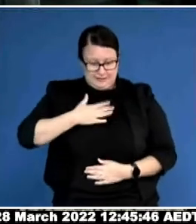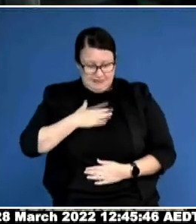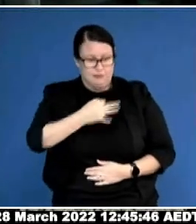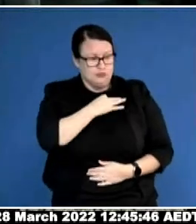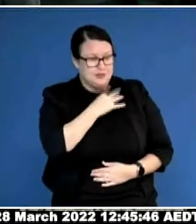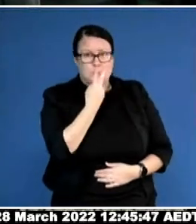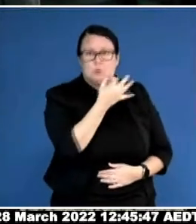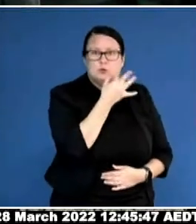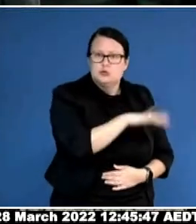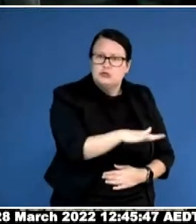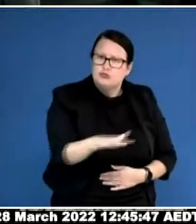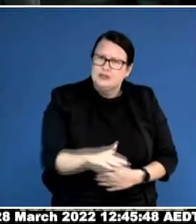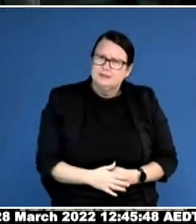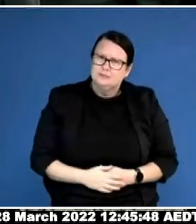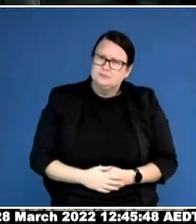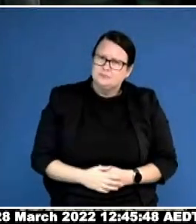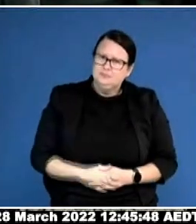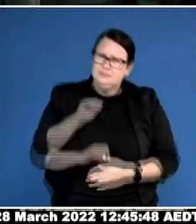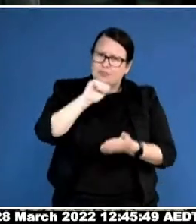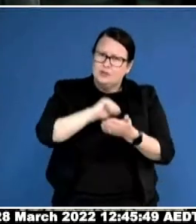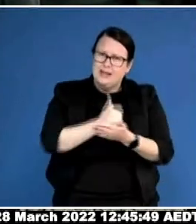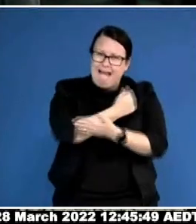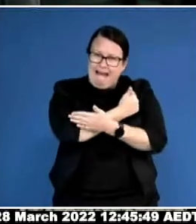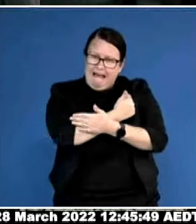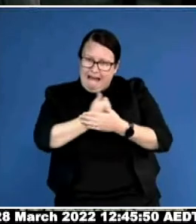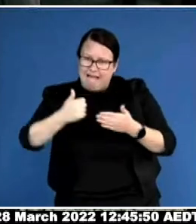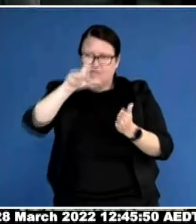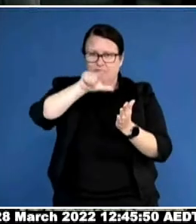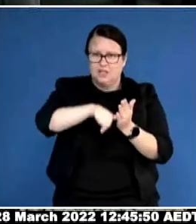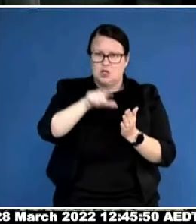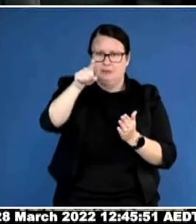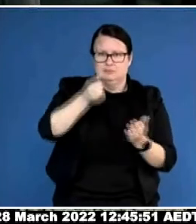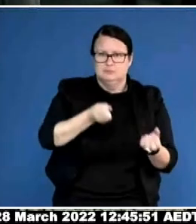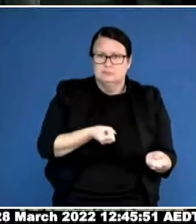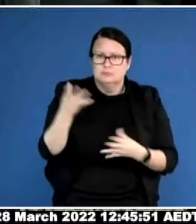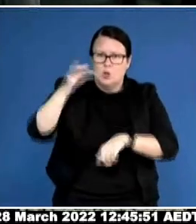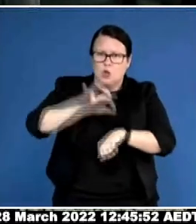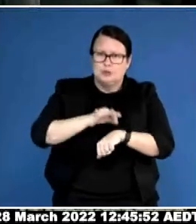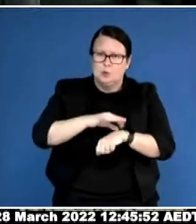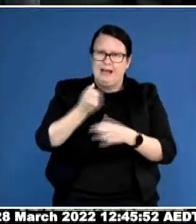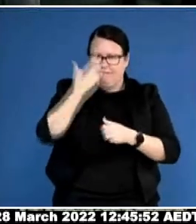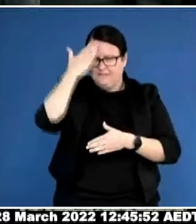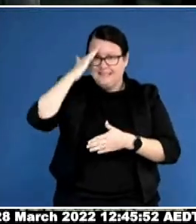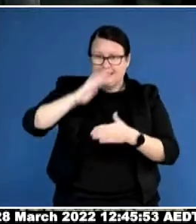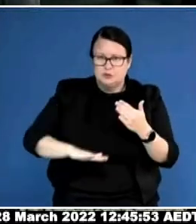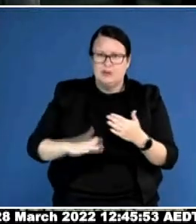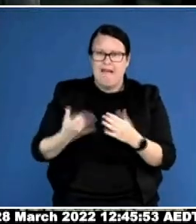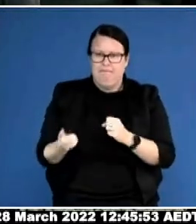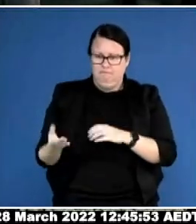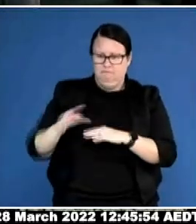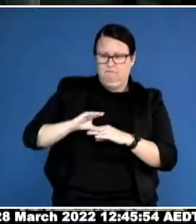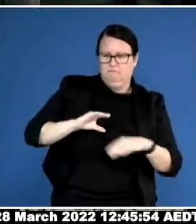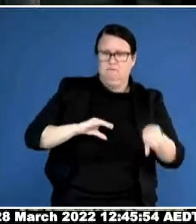And is it right that each and every time you've had this experience, it just builds this layer of